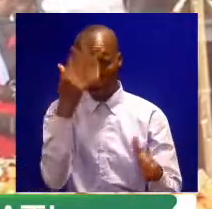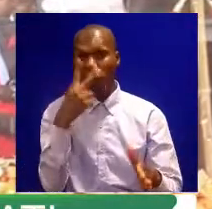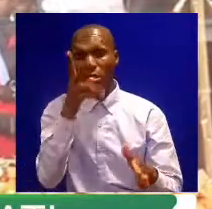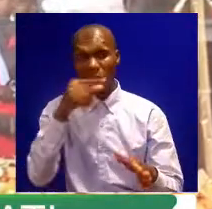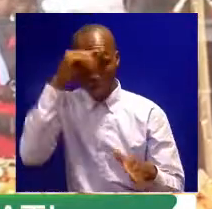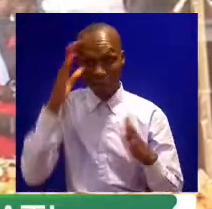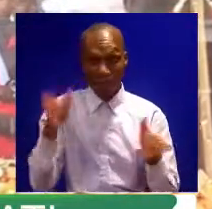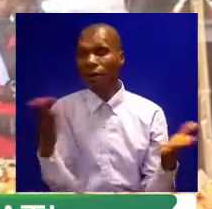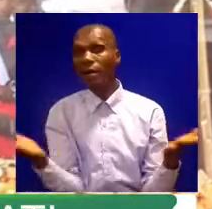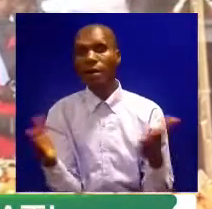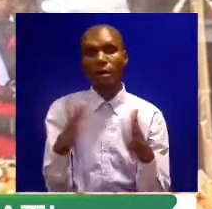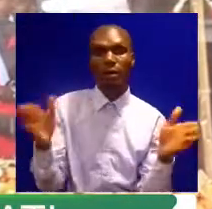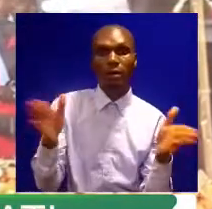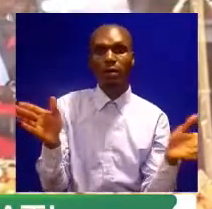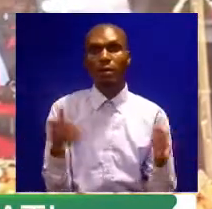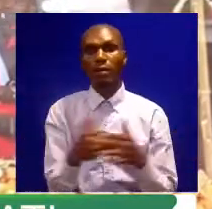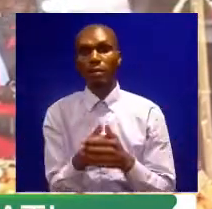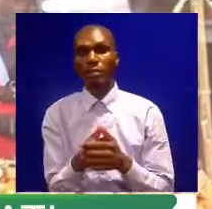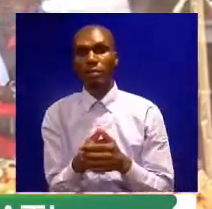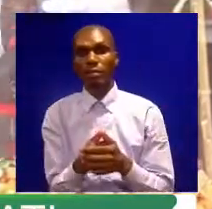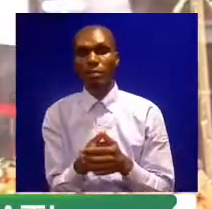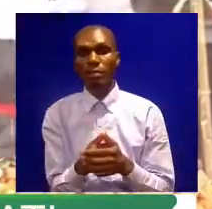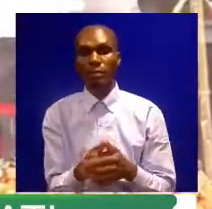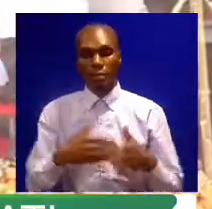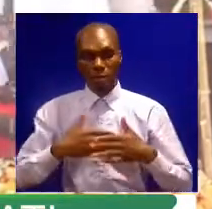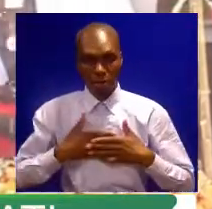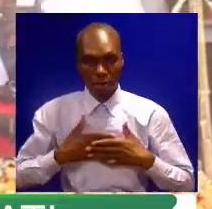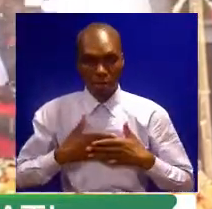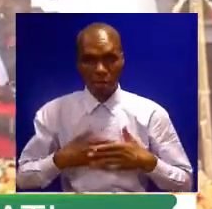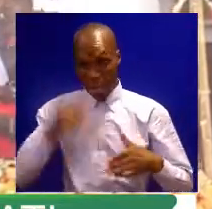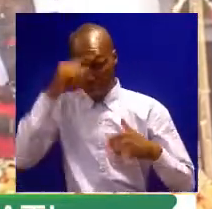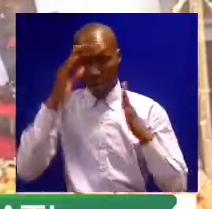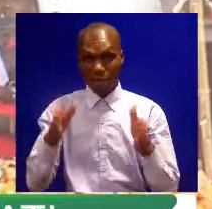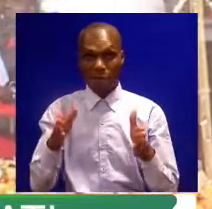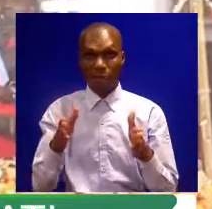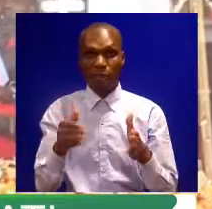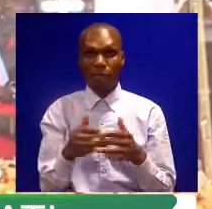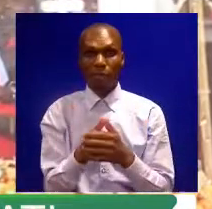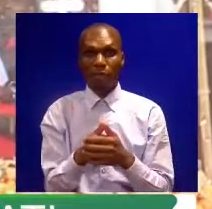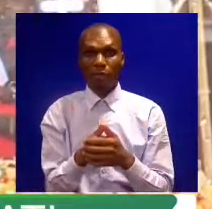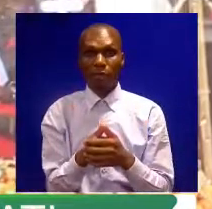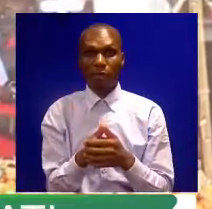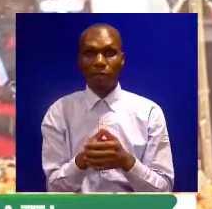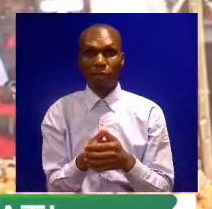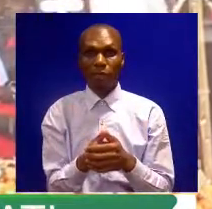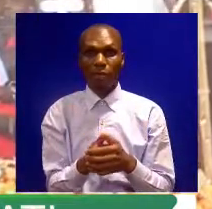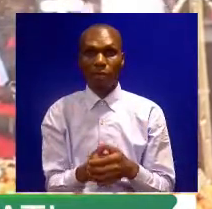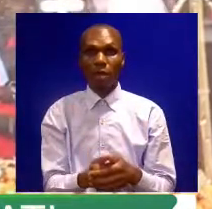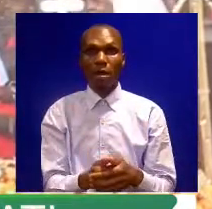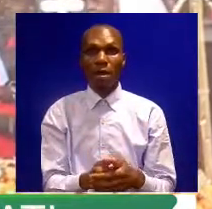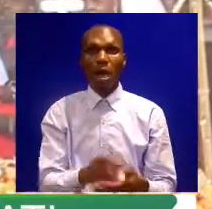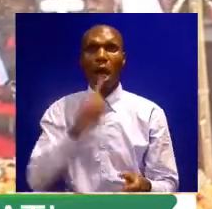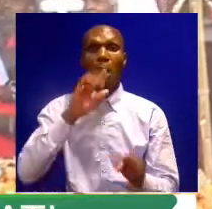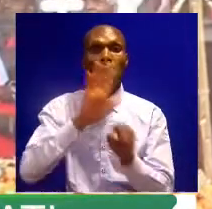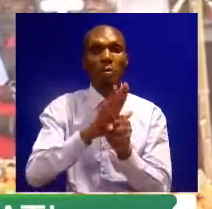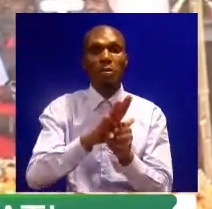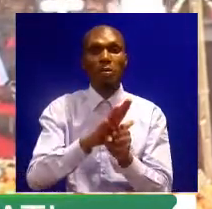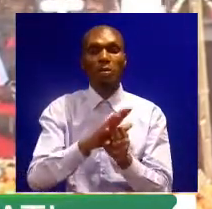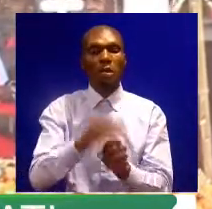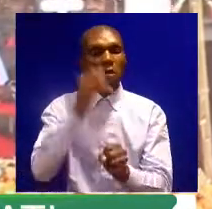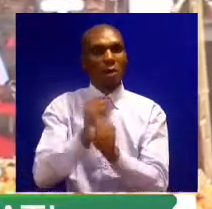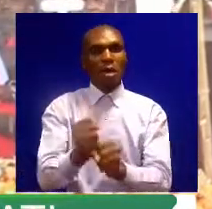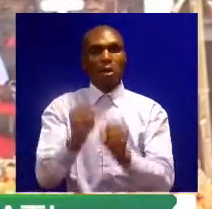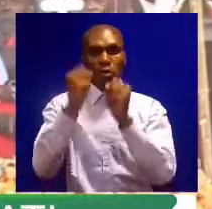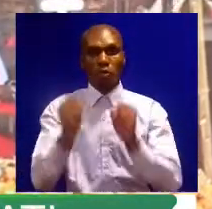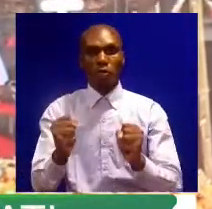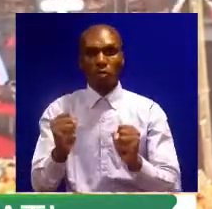nimweleze. Your Excellency, Bwana Governor, I want to assure you of our commitment